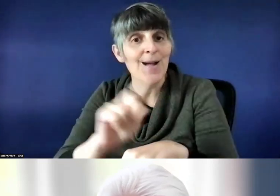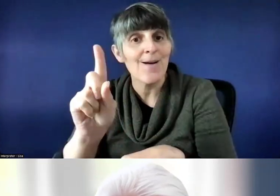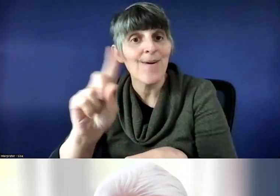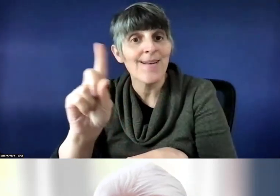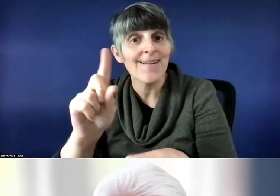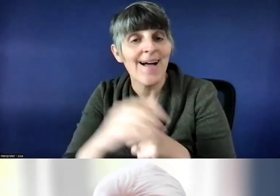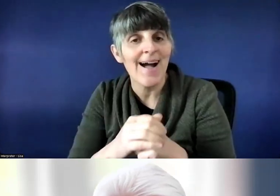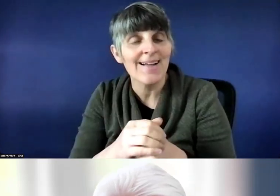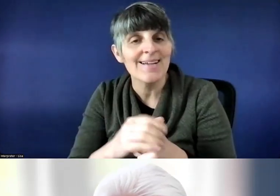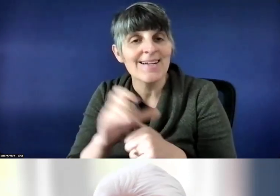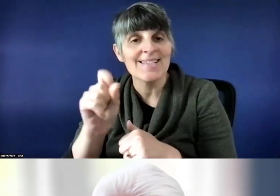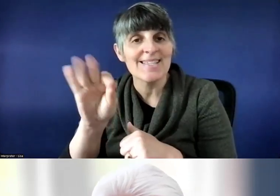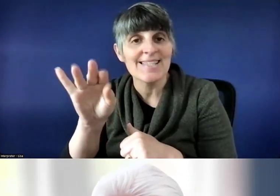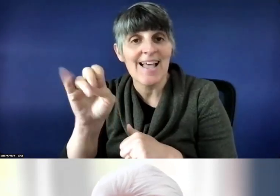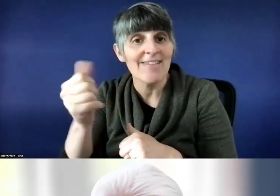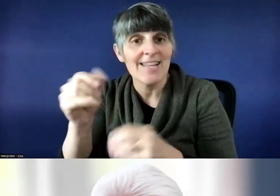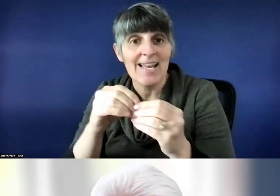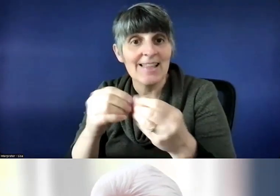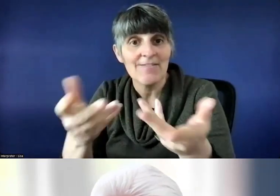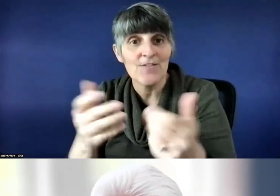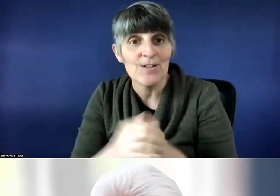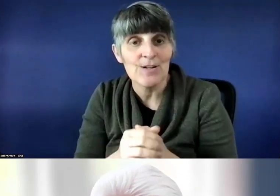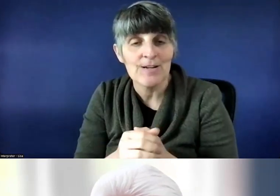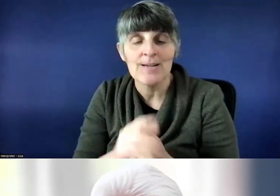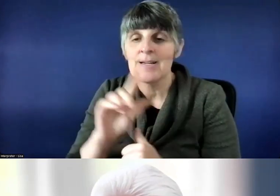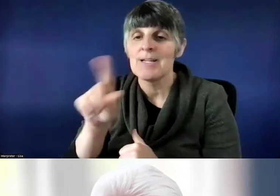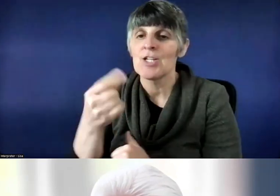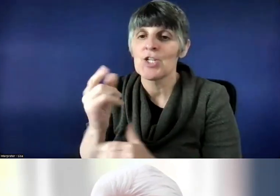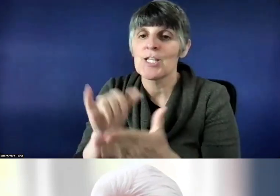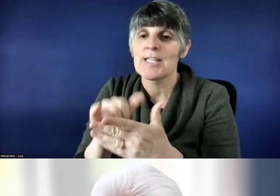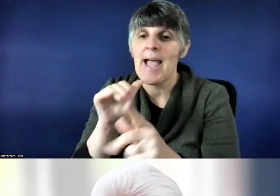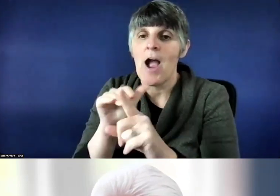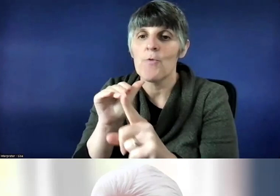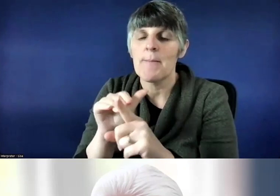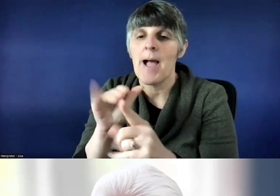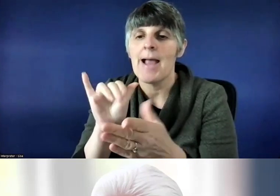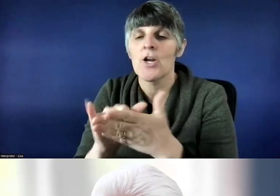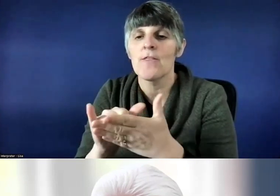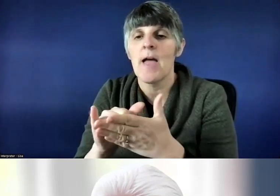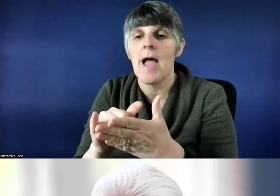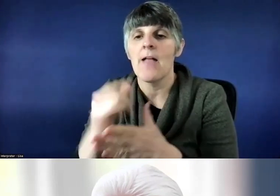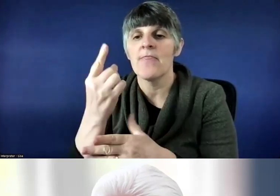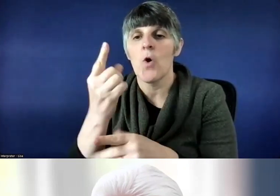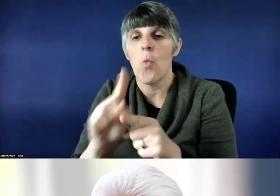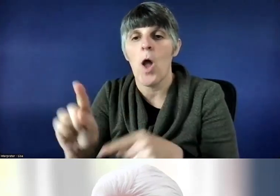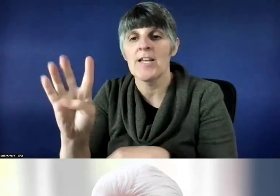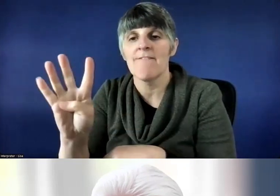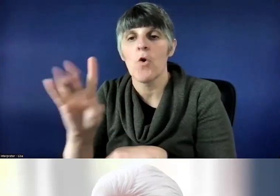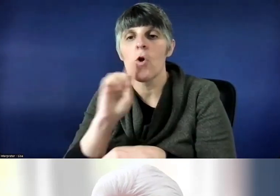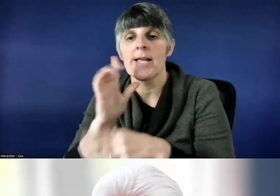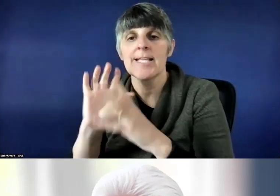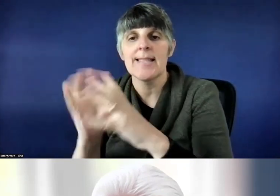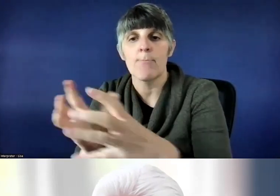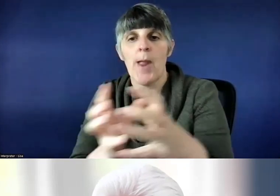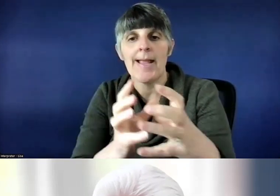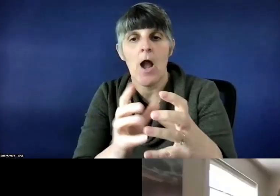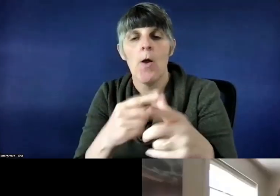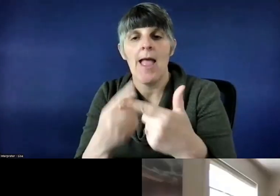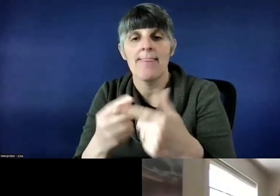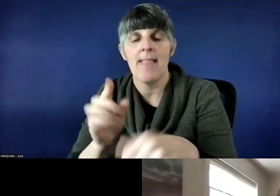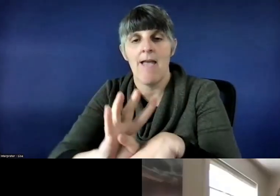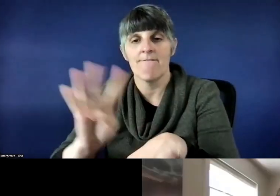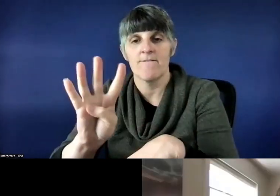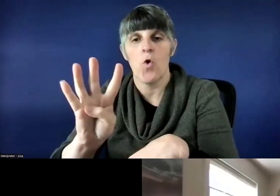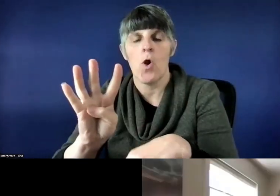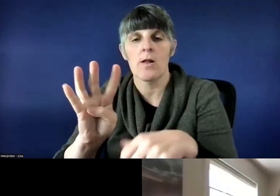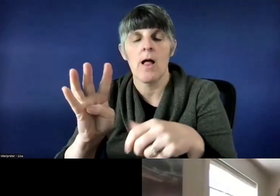o'clock. Stephanie, anything further? Just that a reminder that the 1 to 4 is the breakout room, and then at 4 o'clock